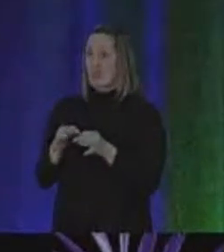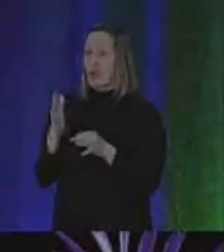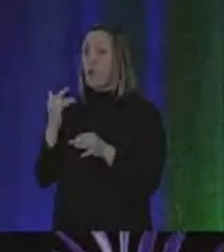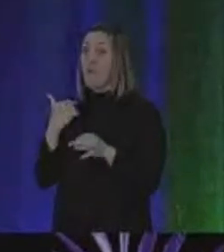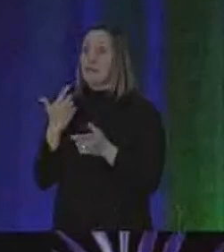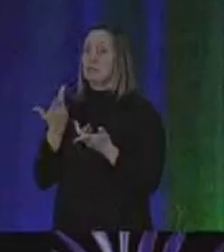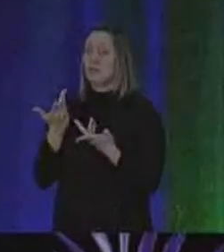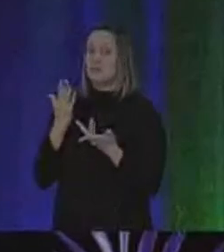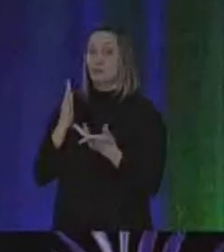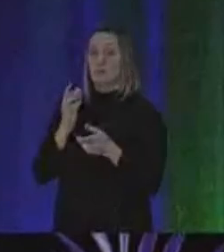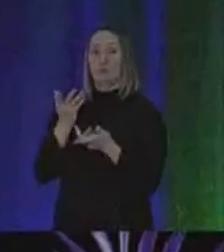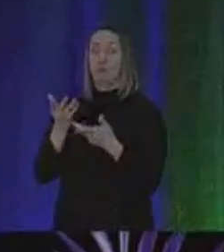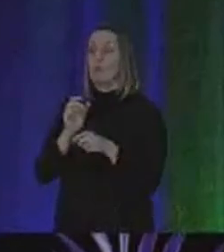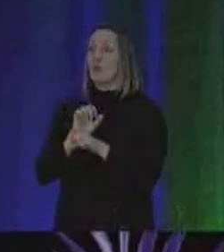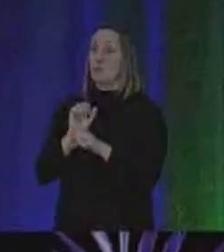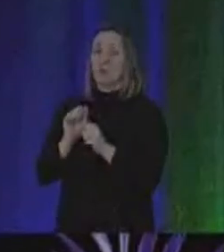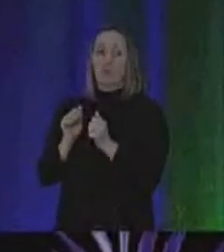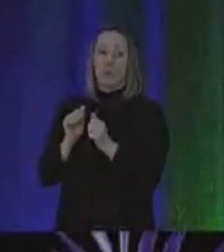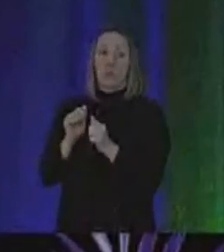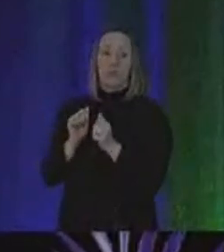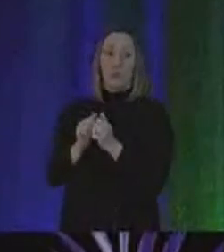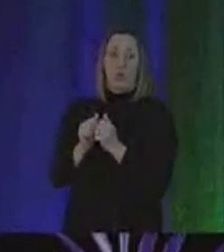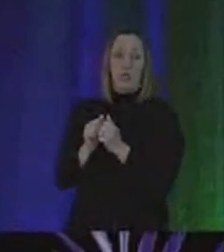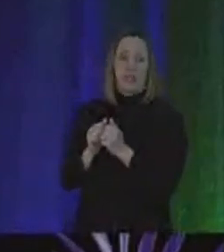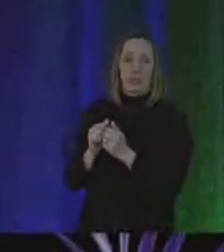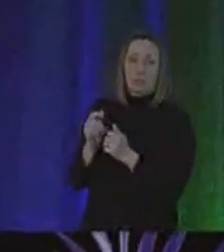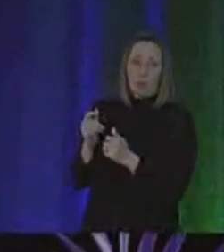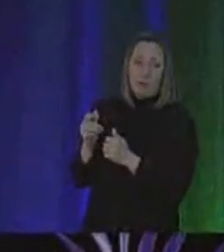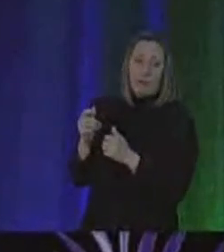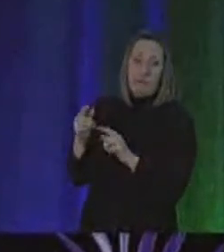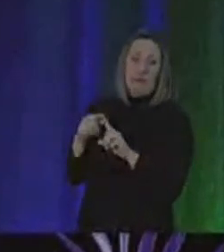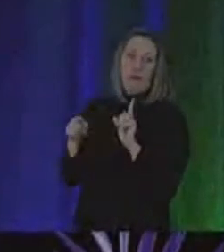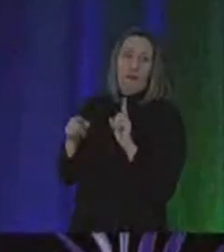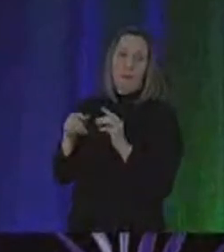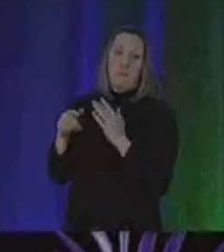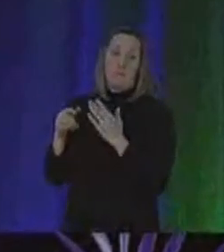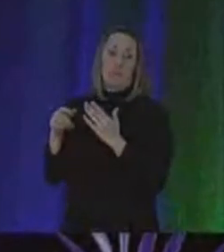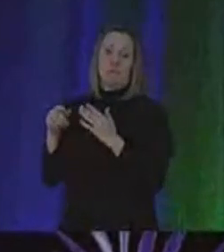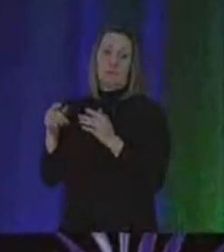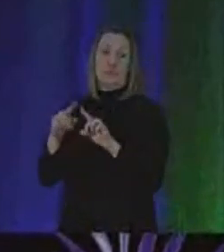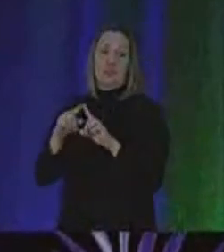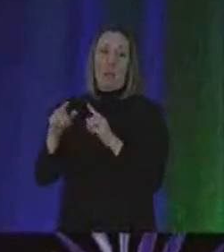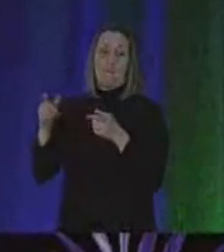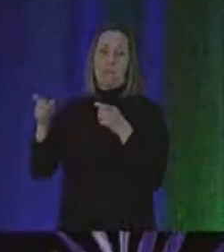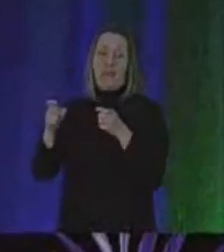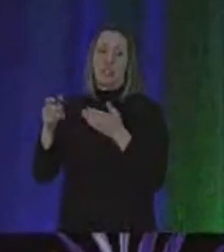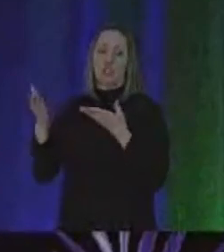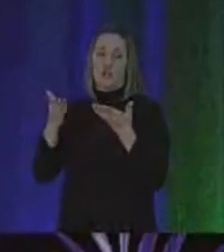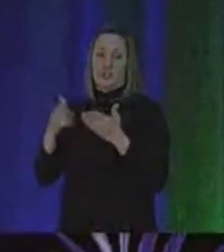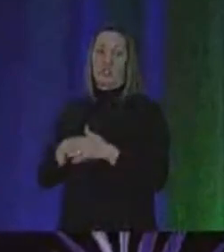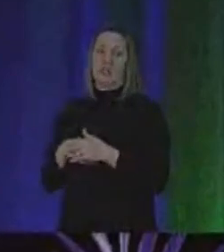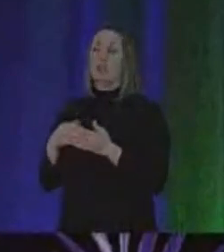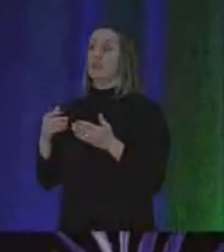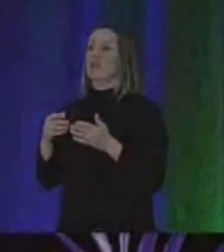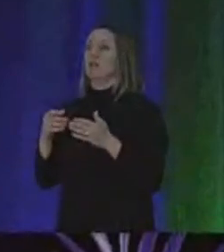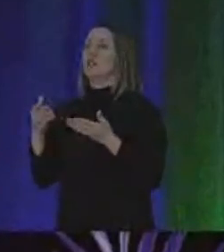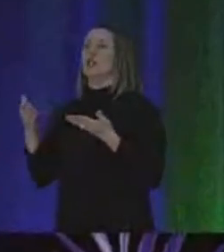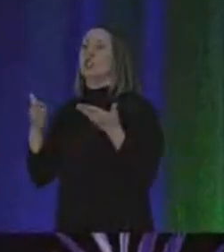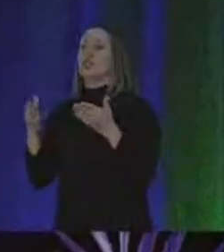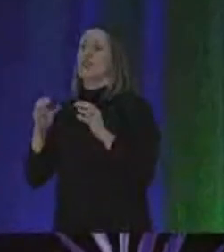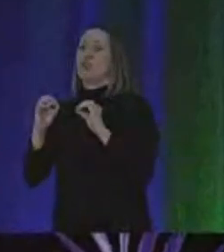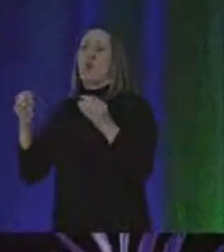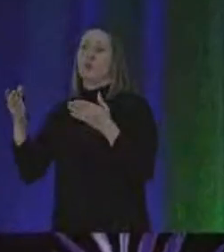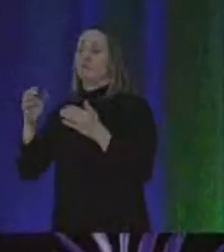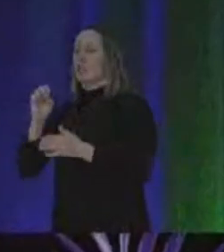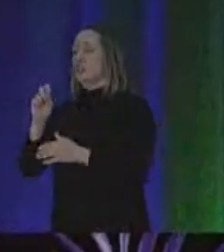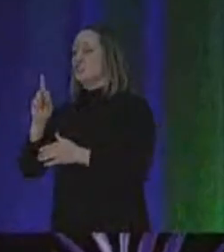with managed services, serverless options. And because of that, this will scale with us, and you get all the bells and whistles